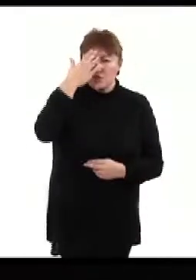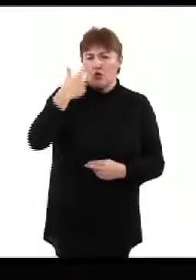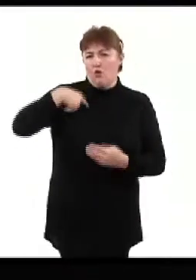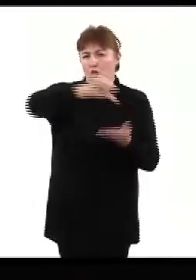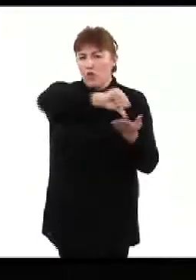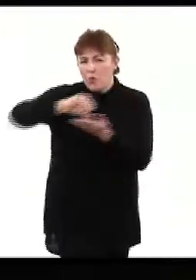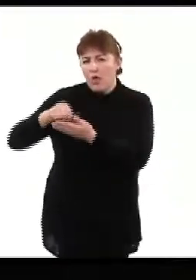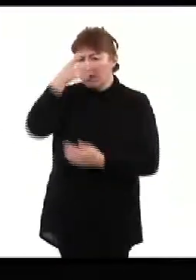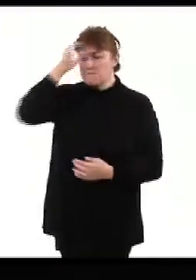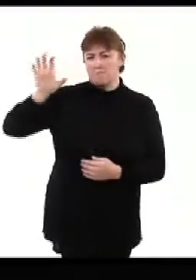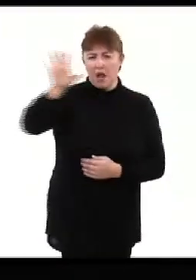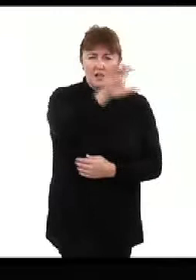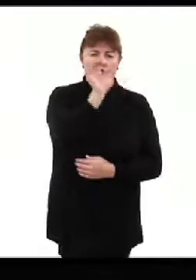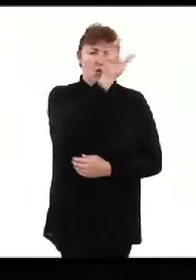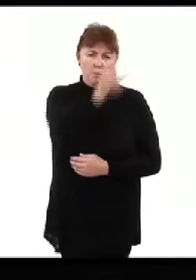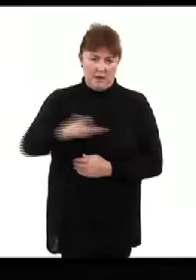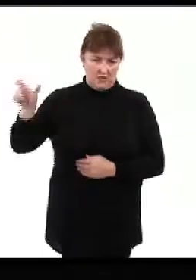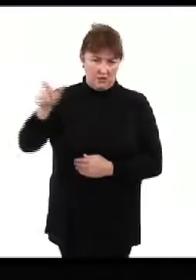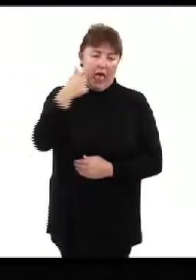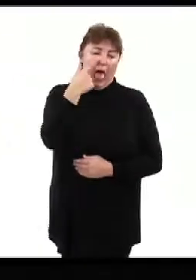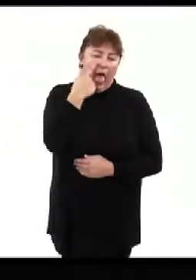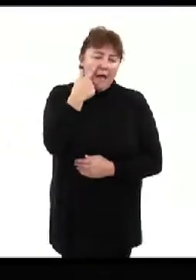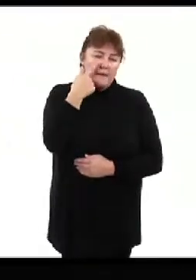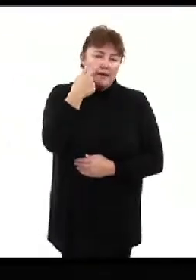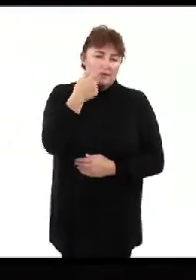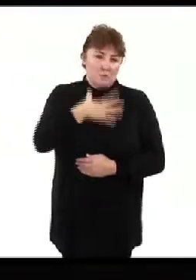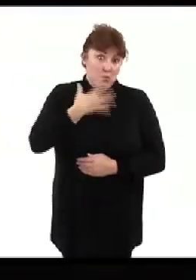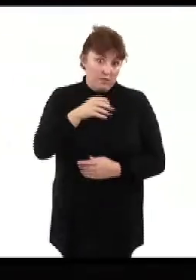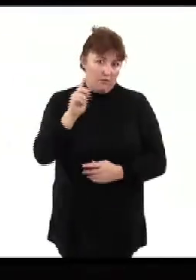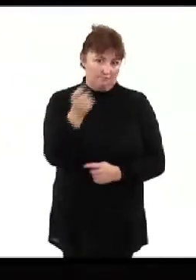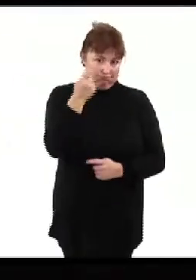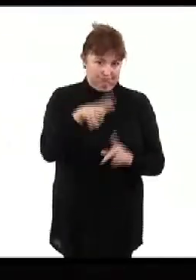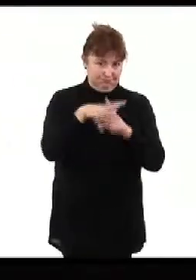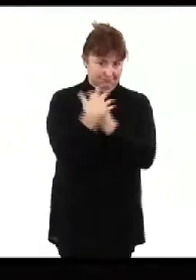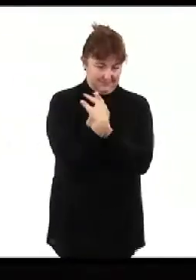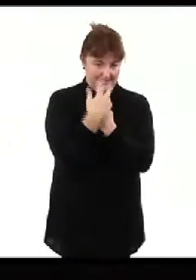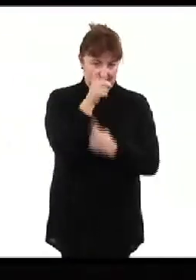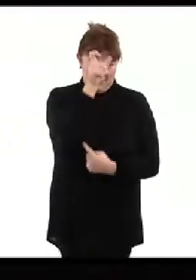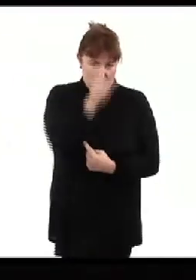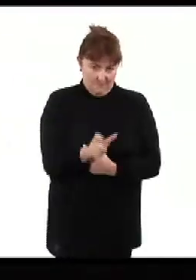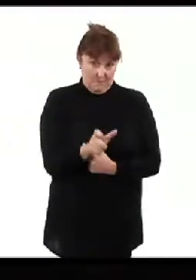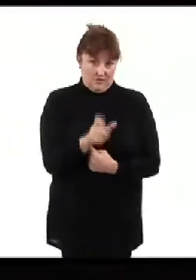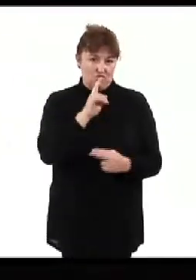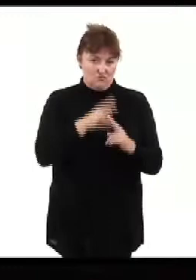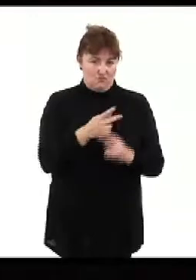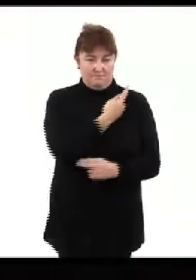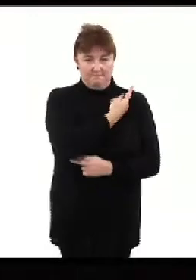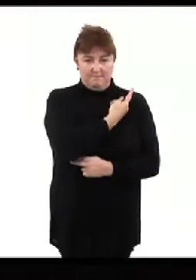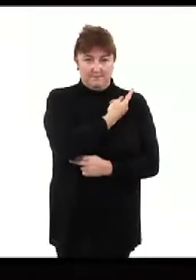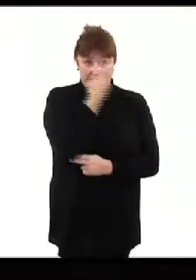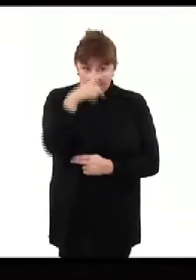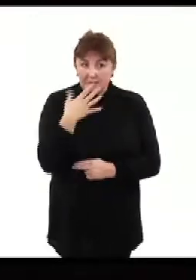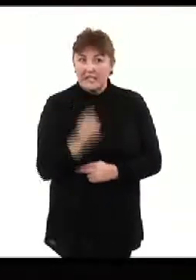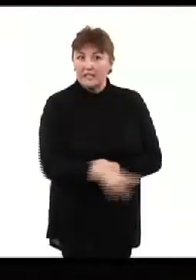So we'll see if we can get a TOT for a person. We'll know who this is. It's an American